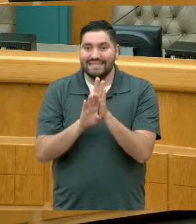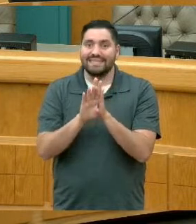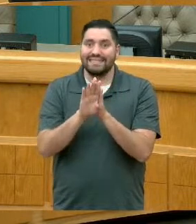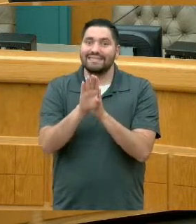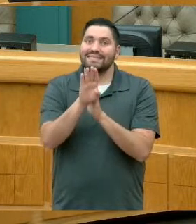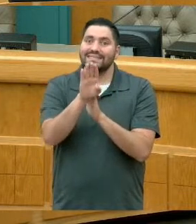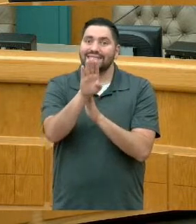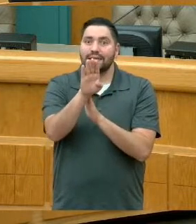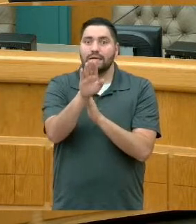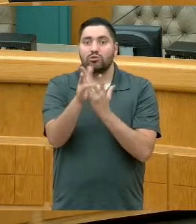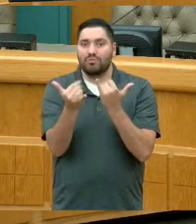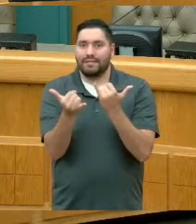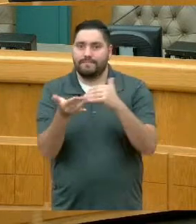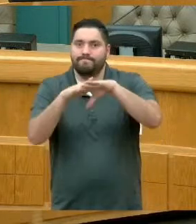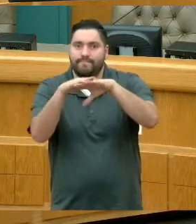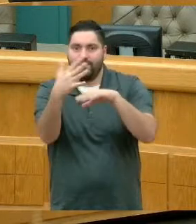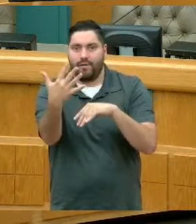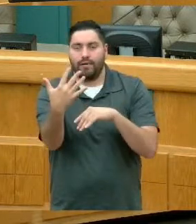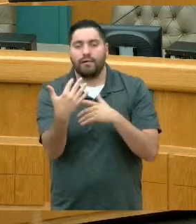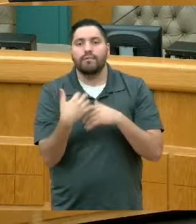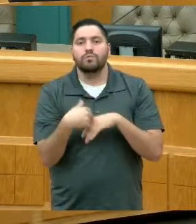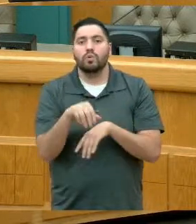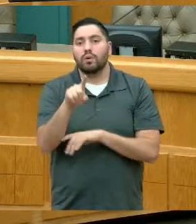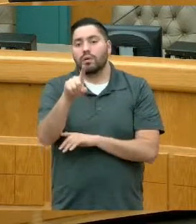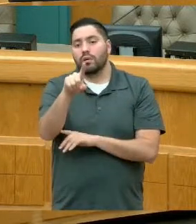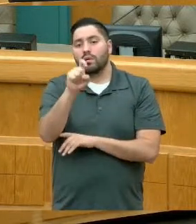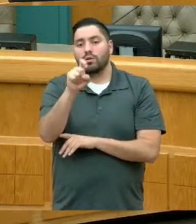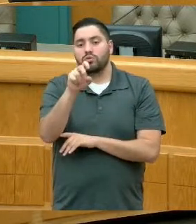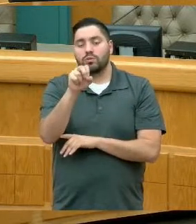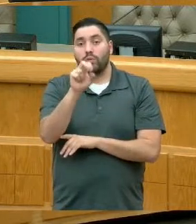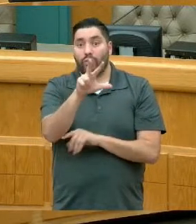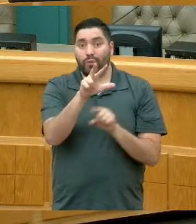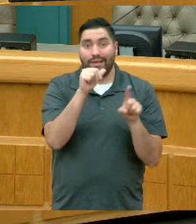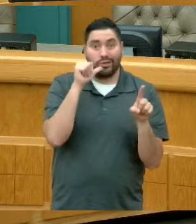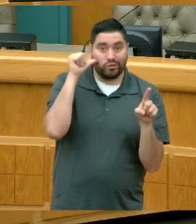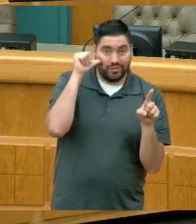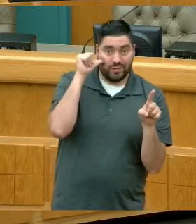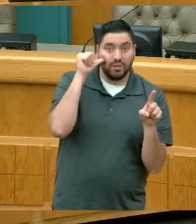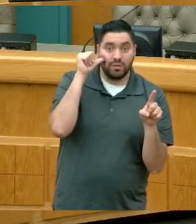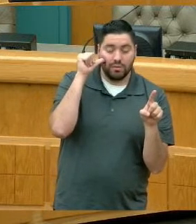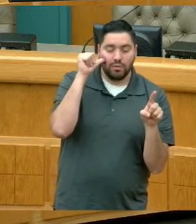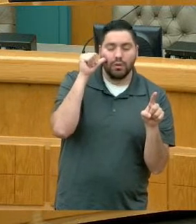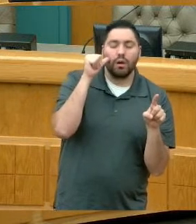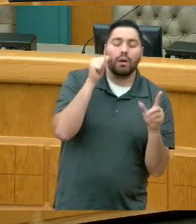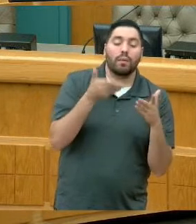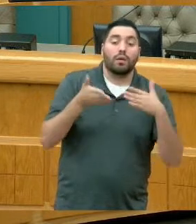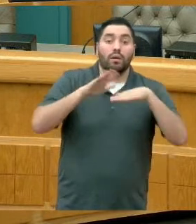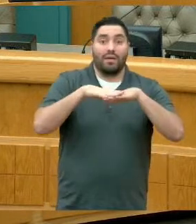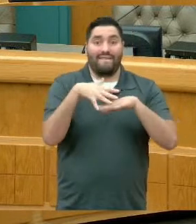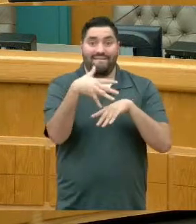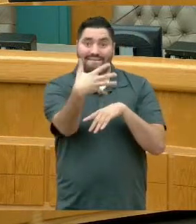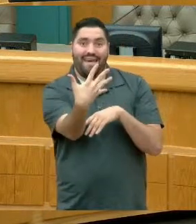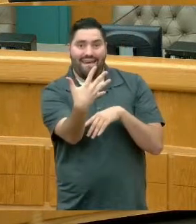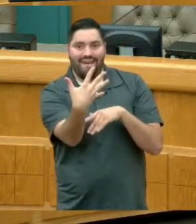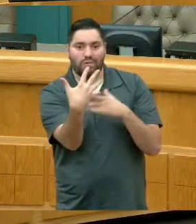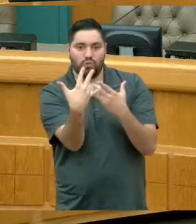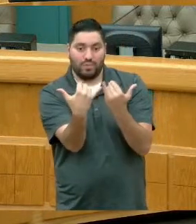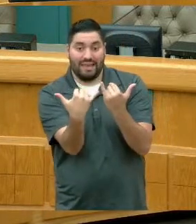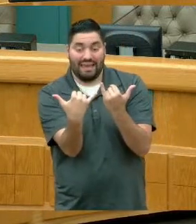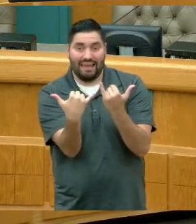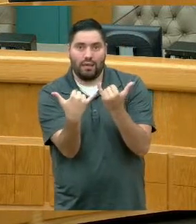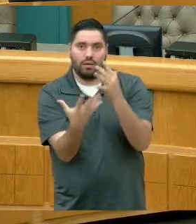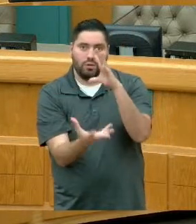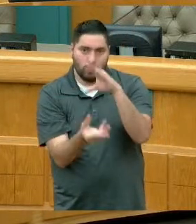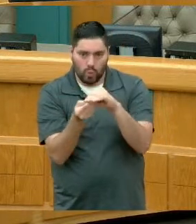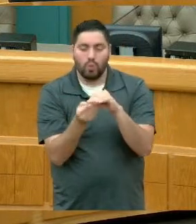And then, as I mentioned, our death tally is increasing by 5 today. So we had